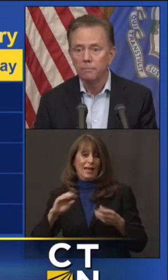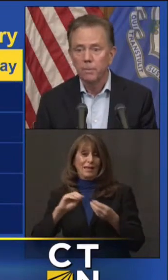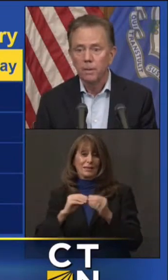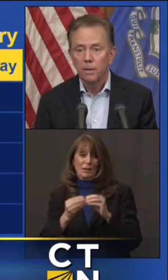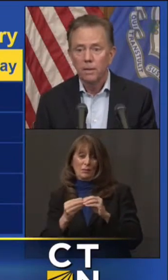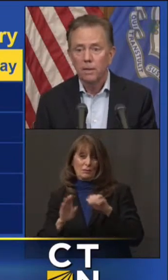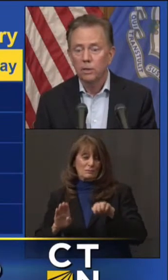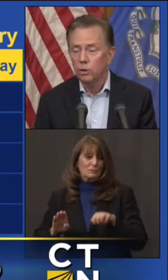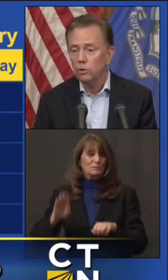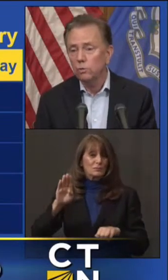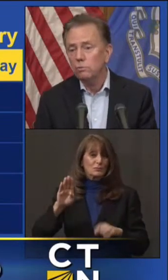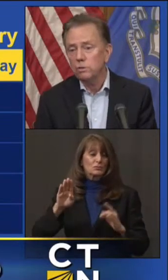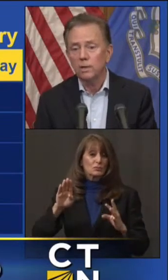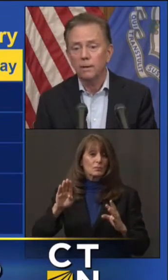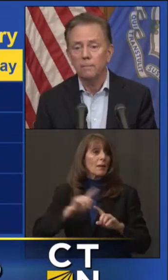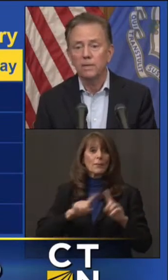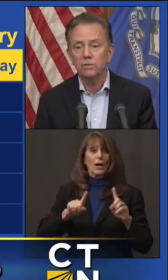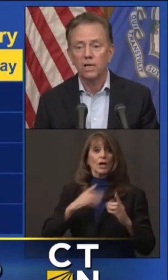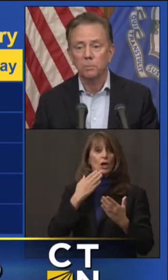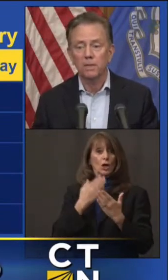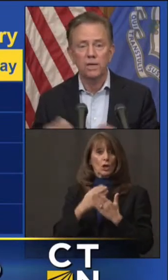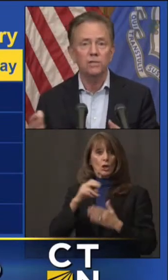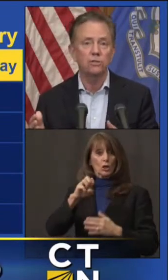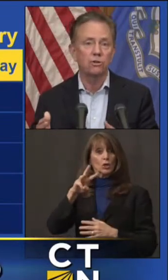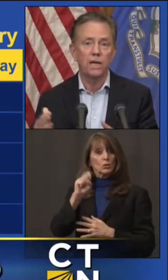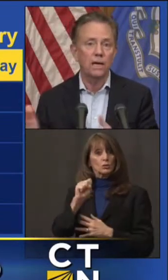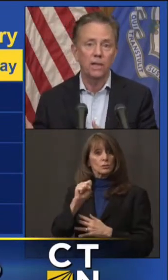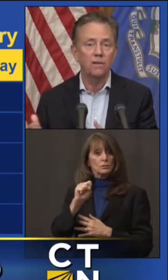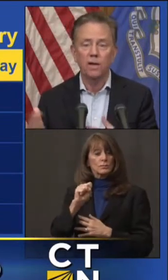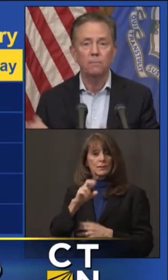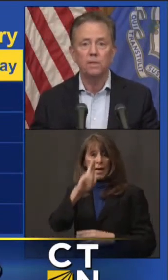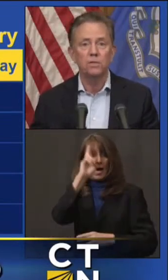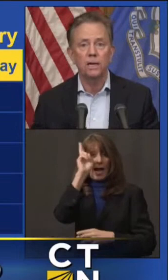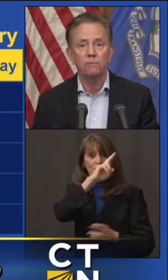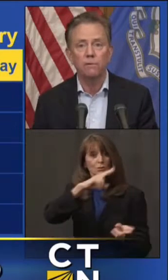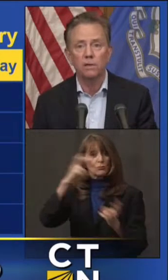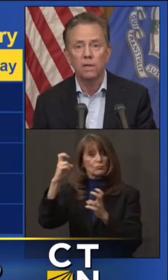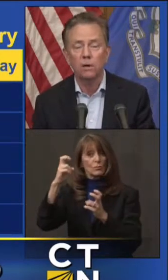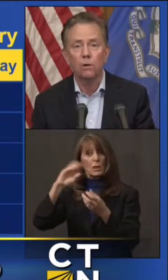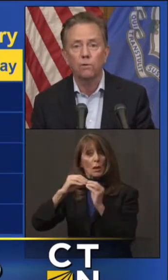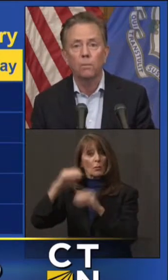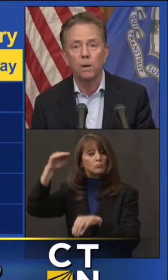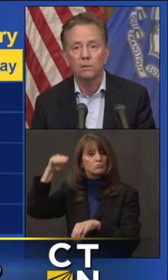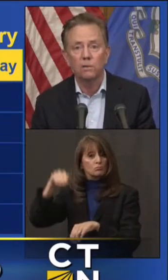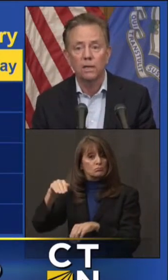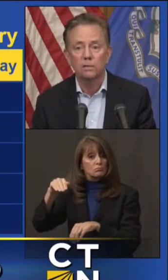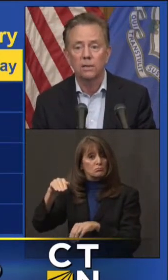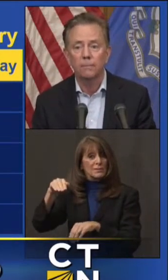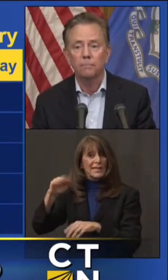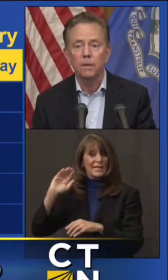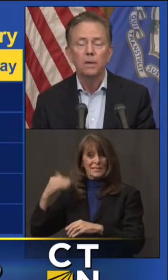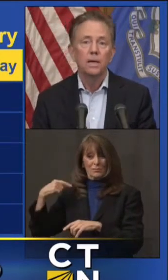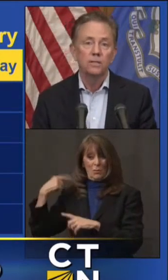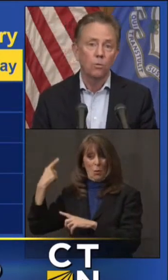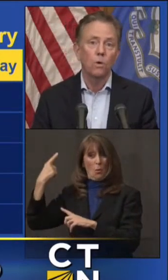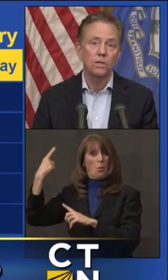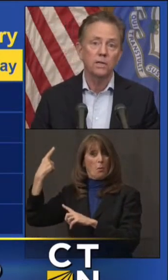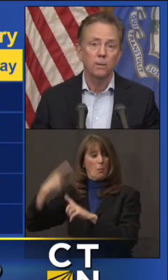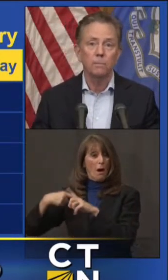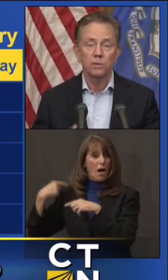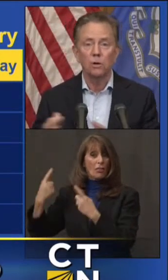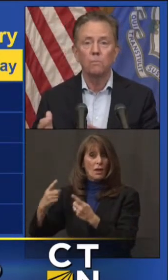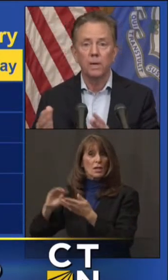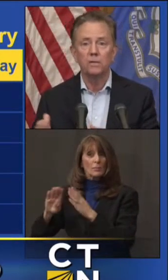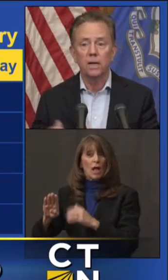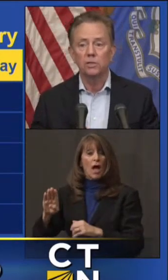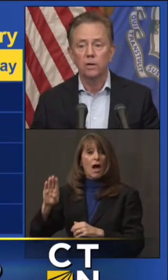number. Good news is hospitalizations are down. They have not been down for, I think, over a month. And it's a one-day